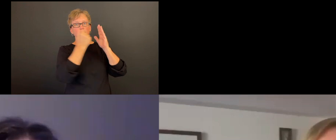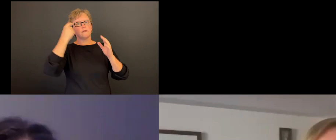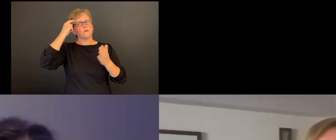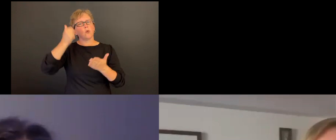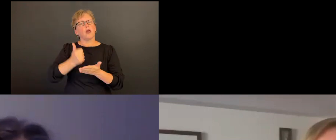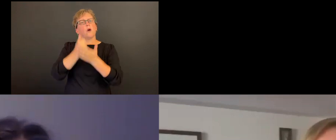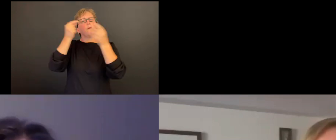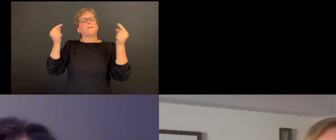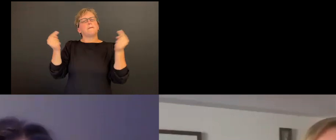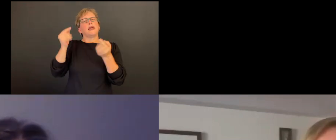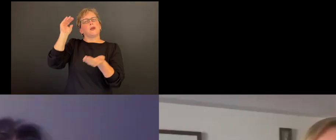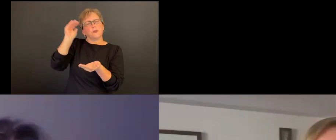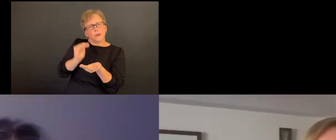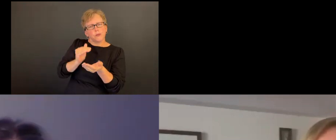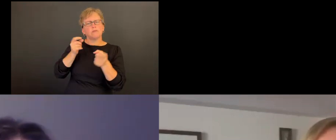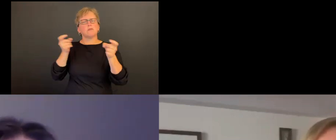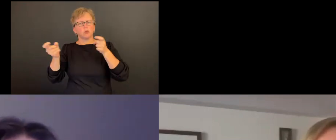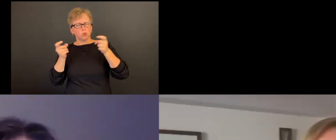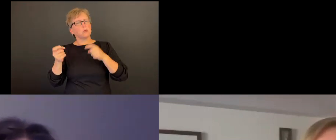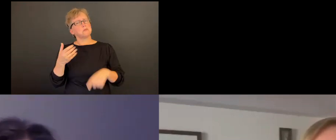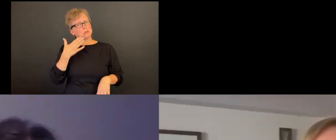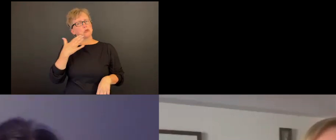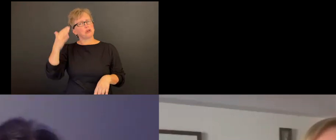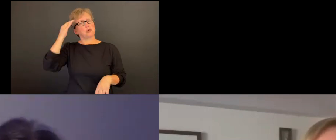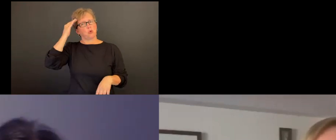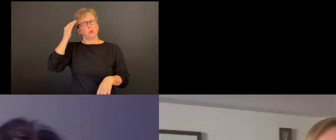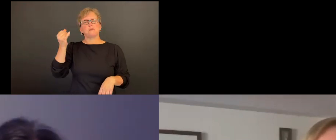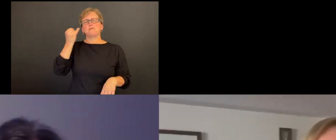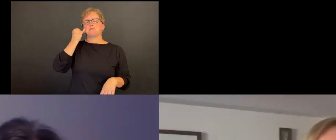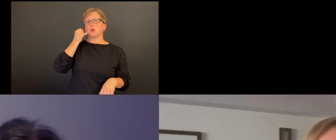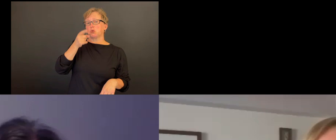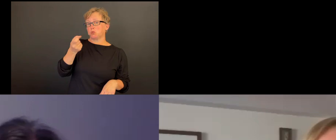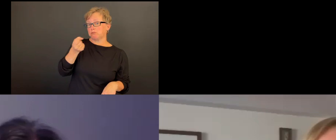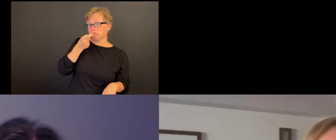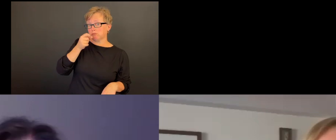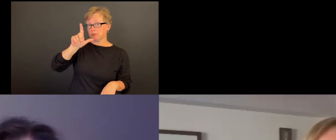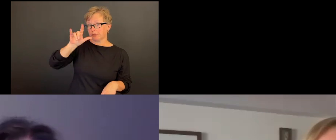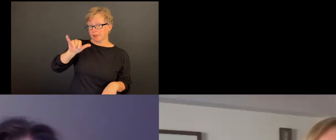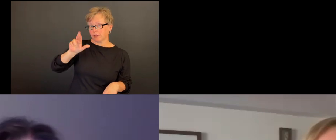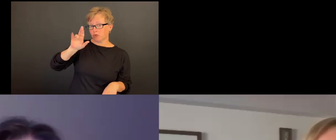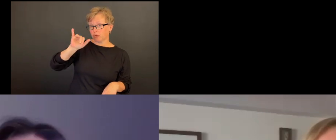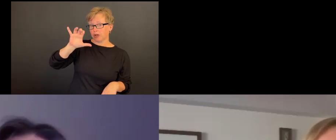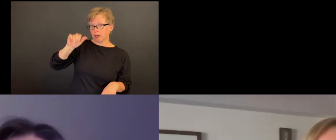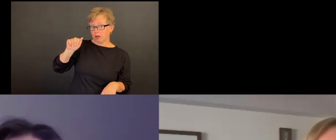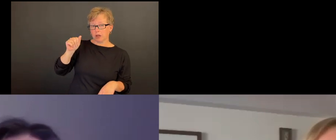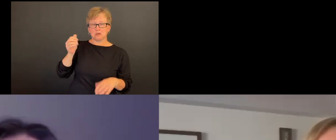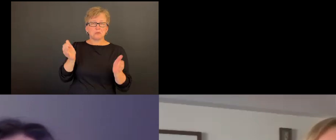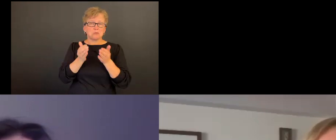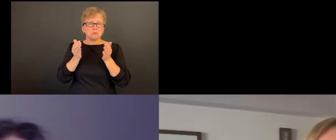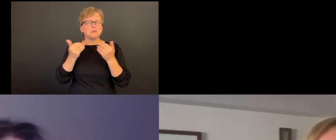hierarchy of the pain treatment. So that's good to know. So there's a lot of options if you've just been on Lyrica on a small